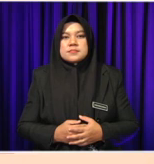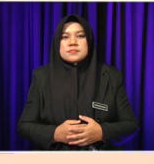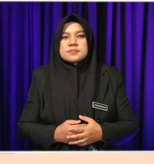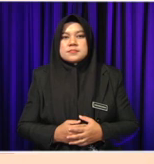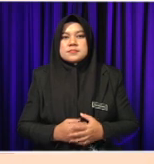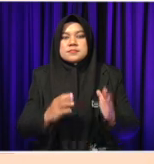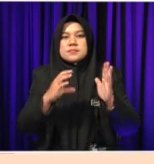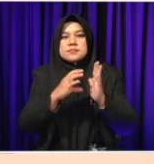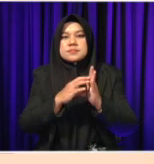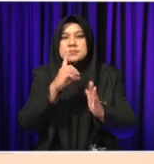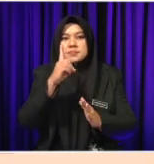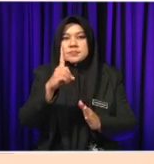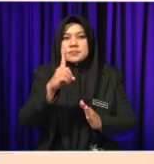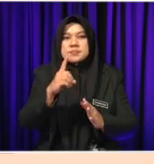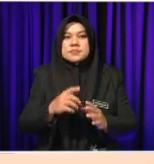Four stanza one. Okay.